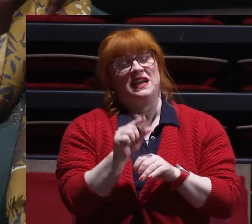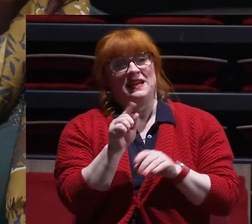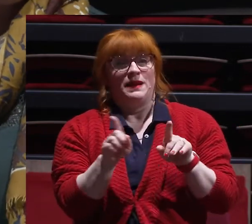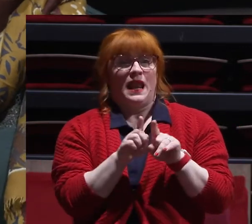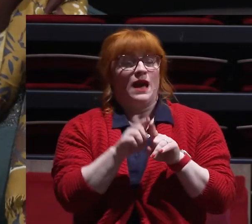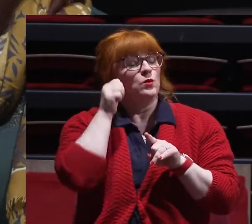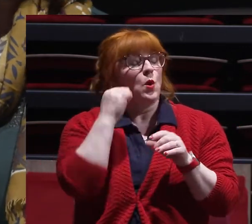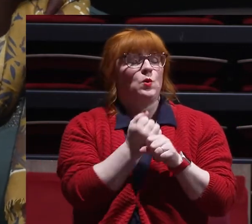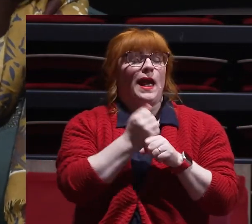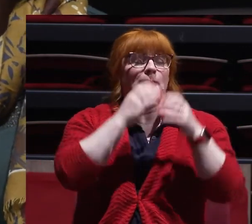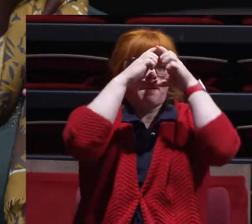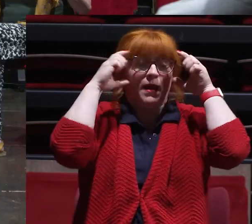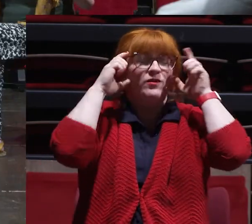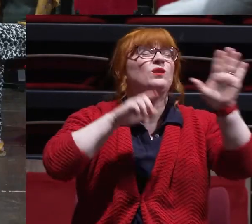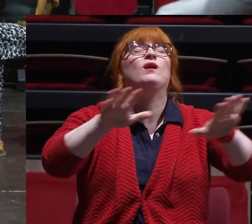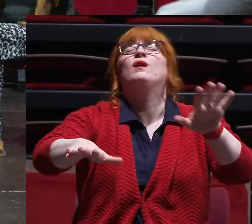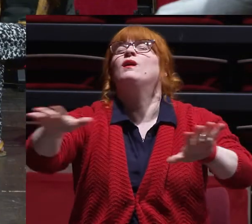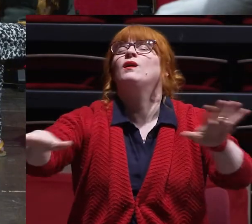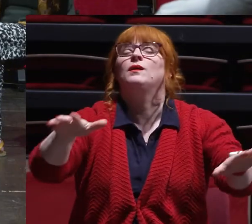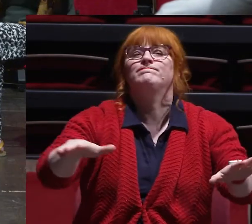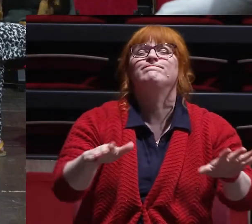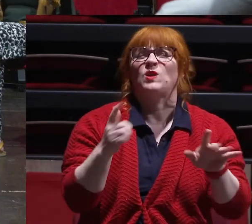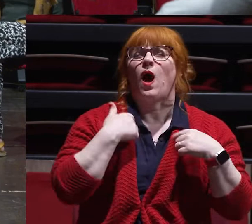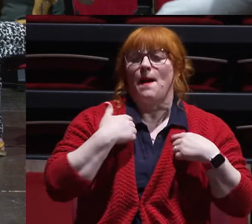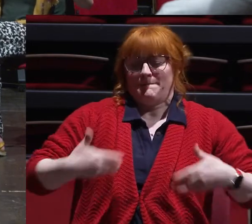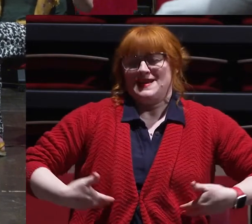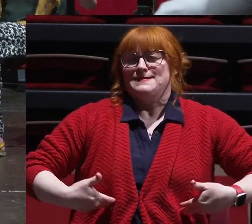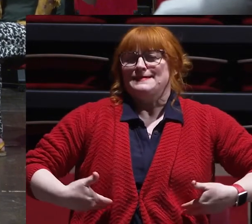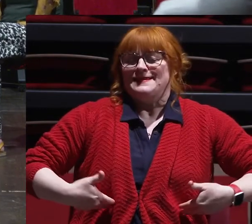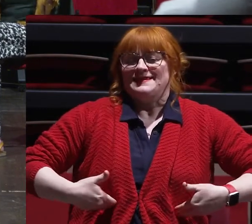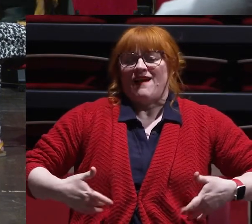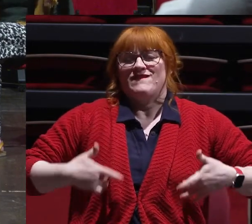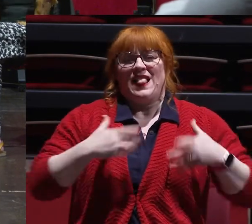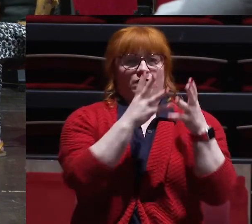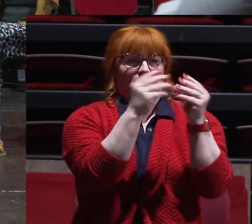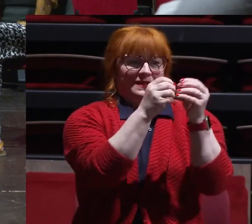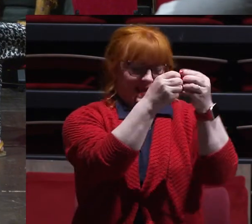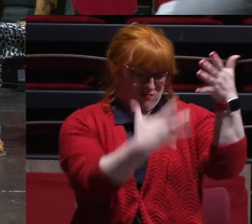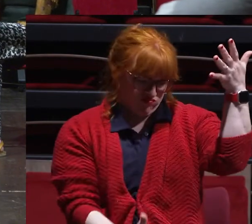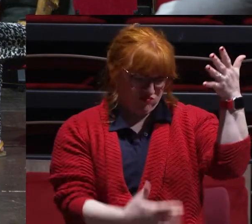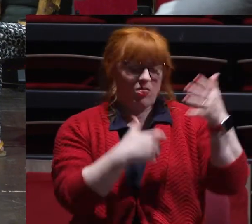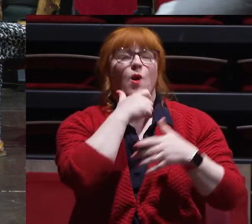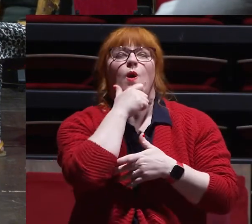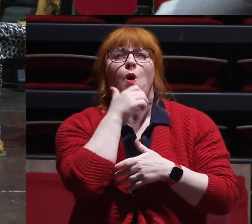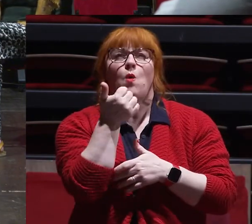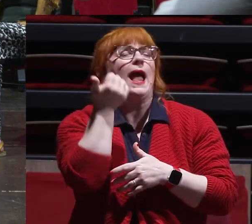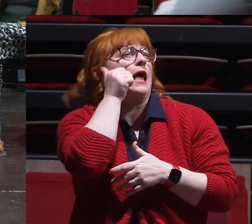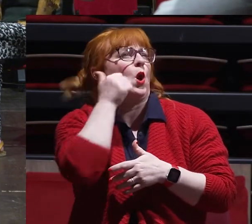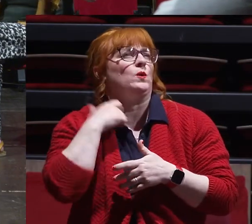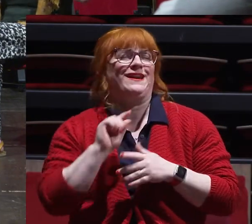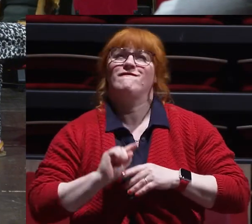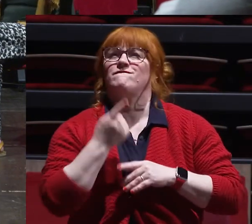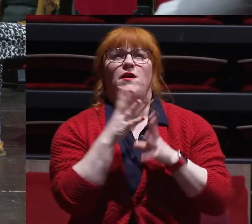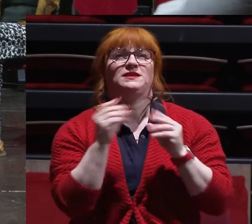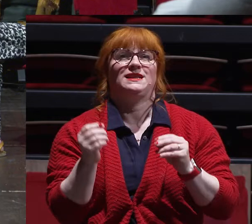So then it's sort of a bit like blind man's buff. So it's like I have an instinct. I feel like, okay, so I need a